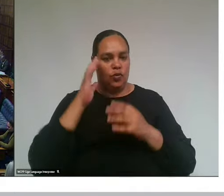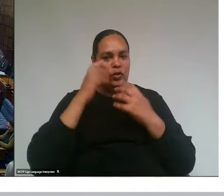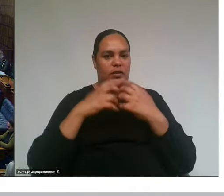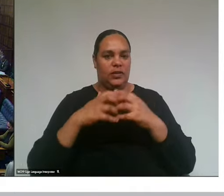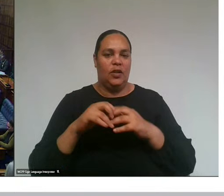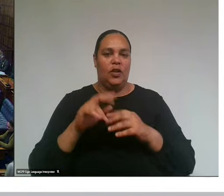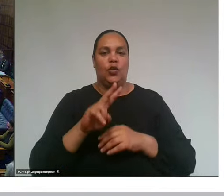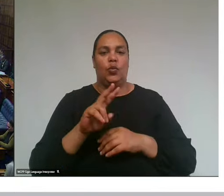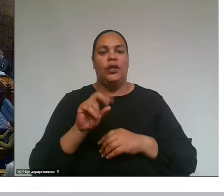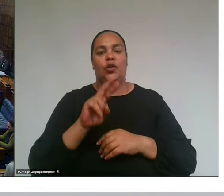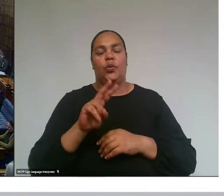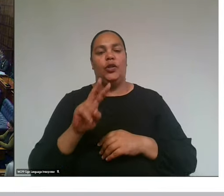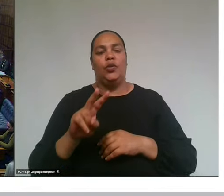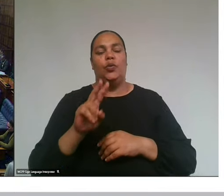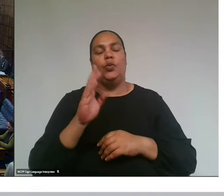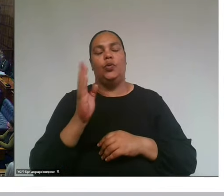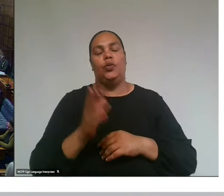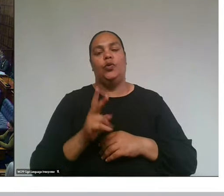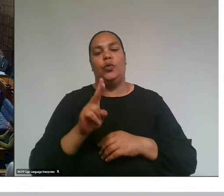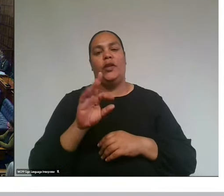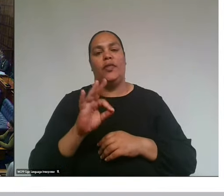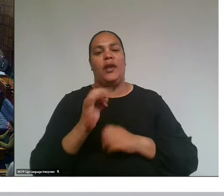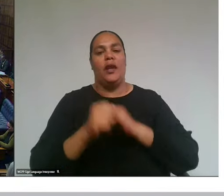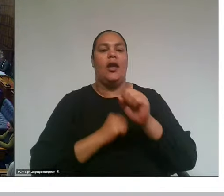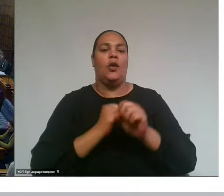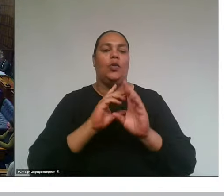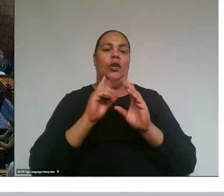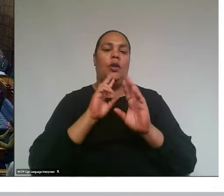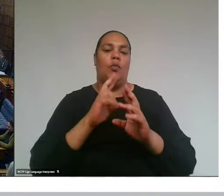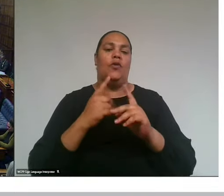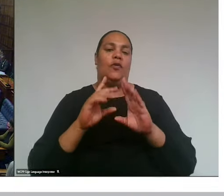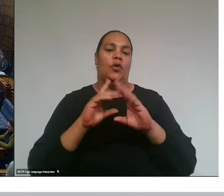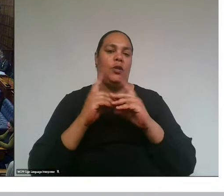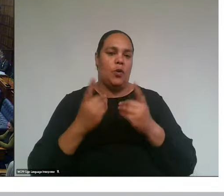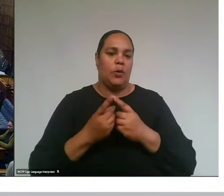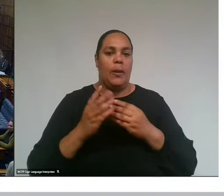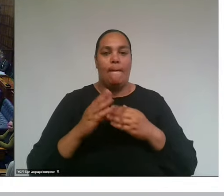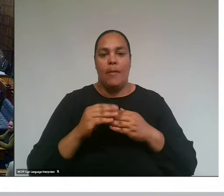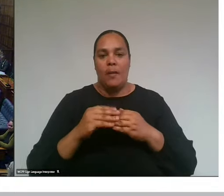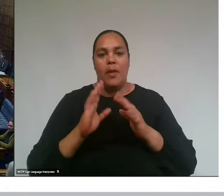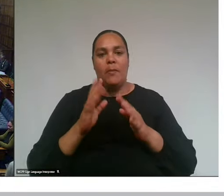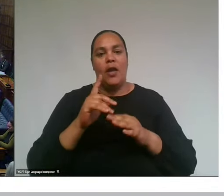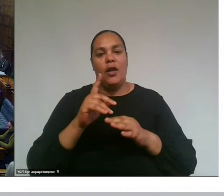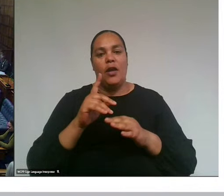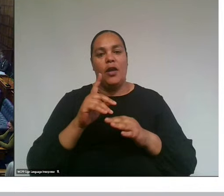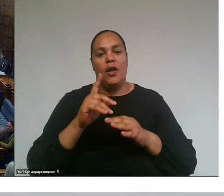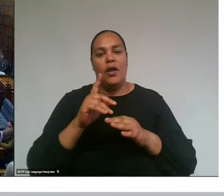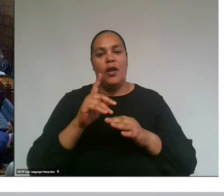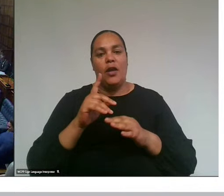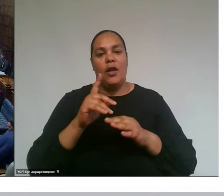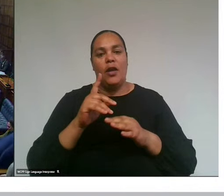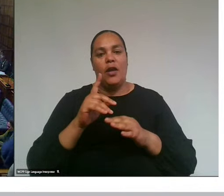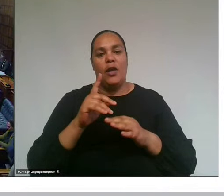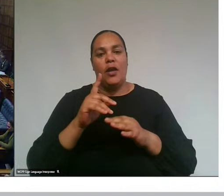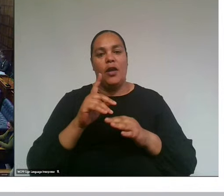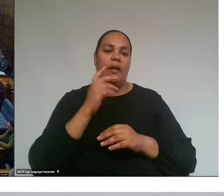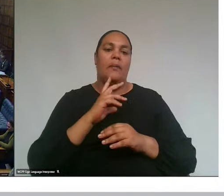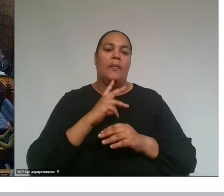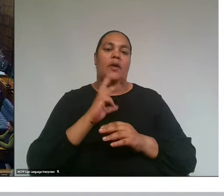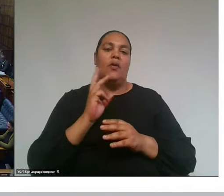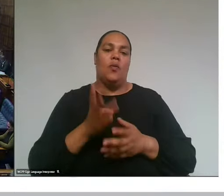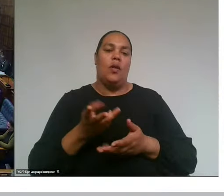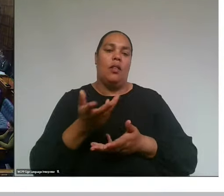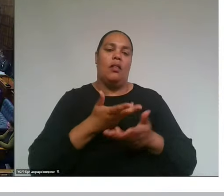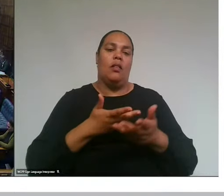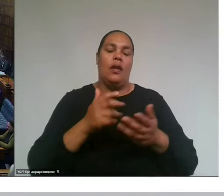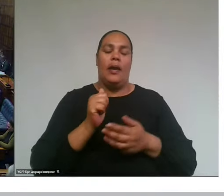of the 20222 three annual report for the Department um members just for your own noting I'm going to be tabling thereafter